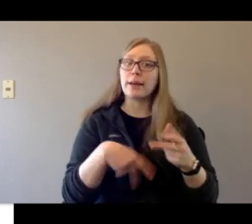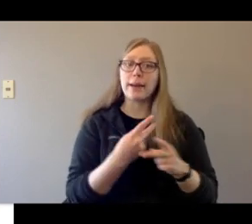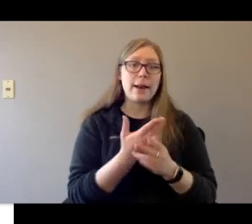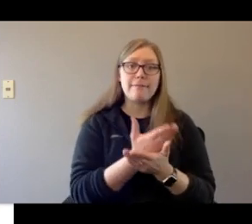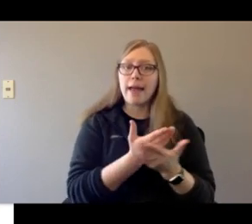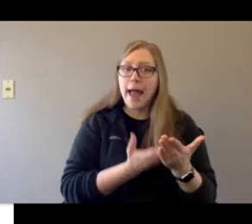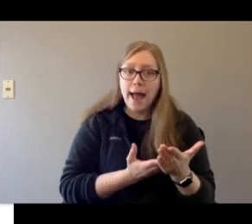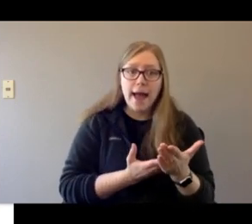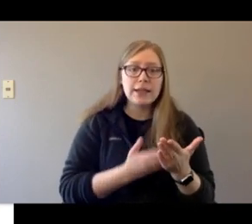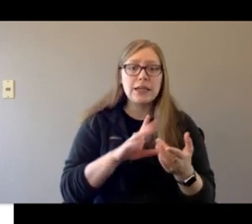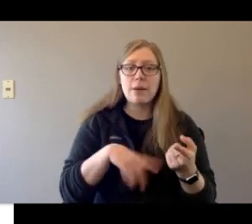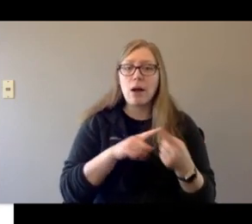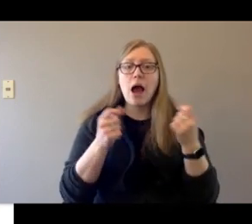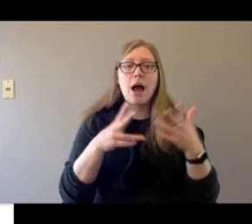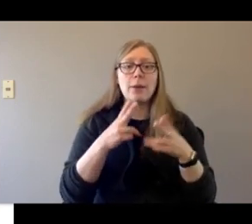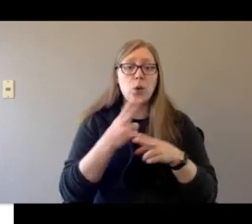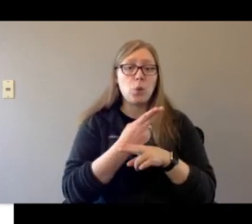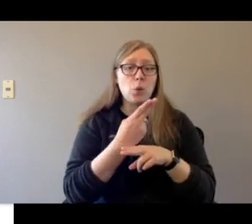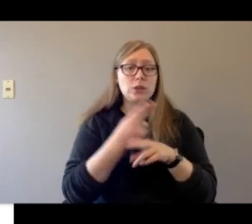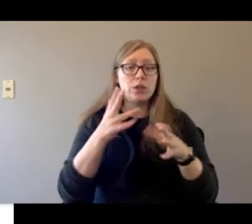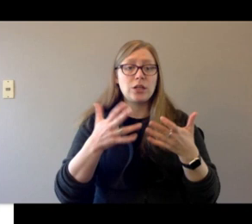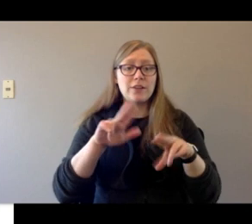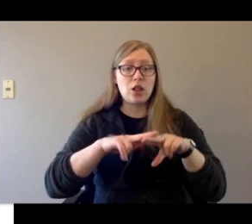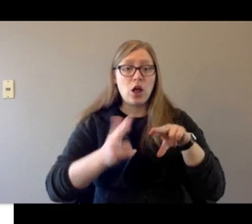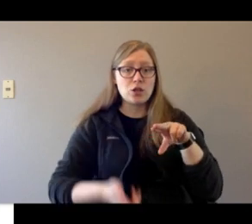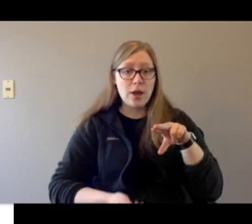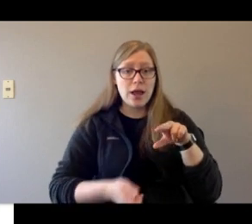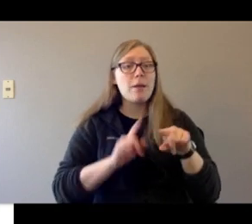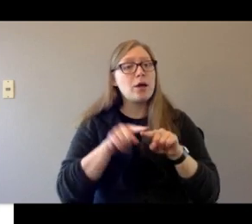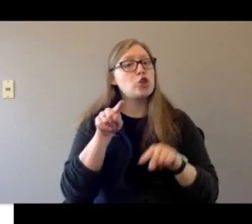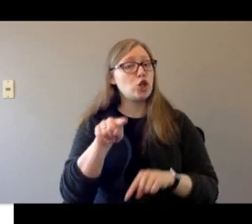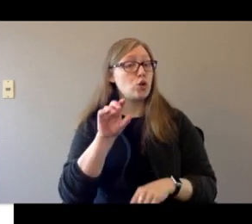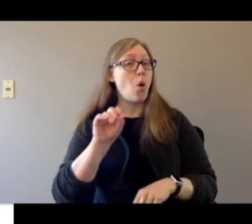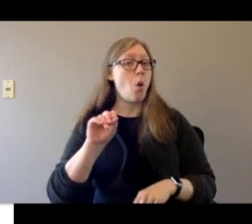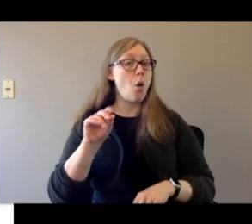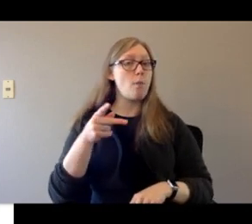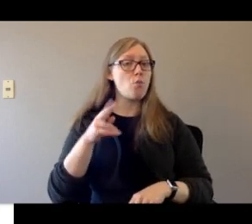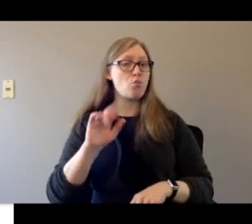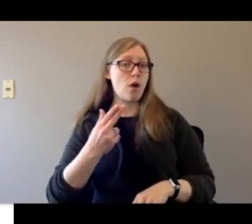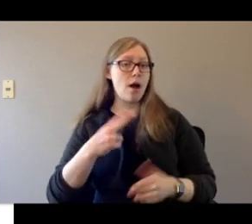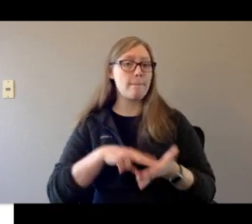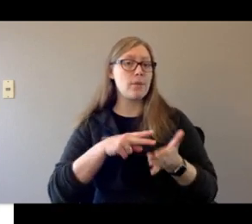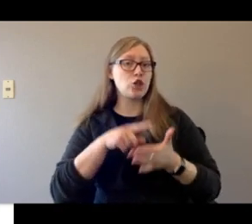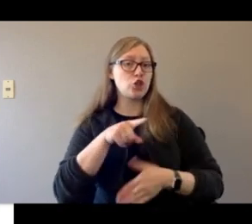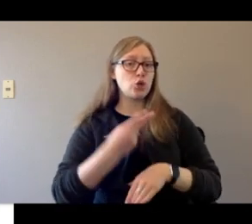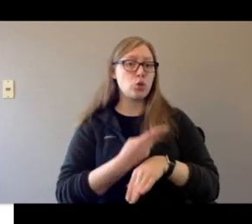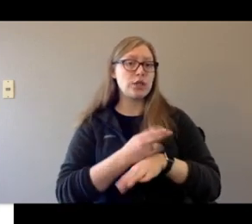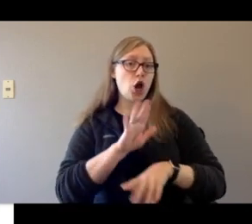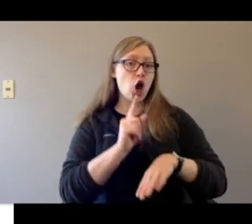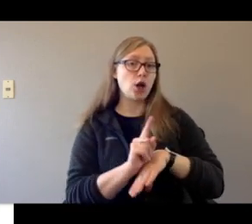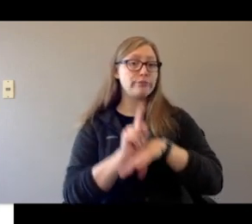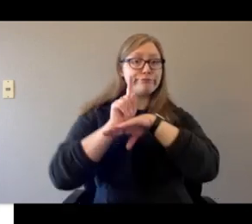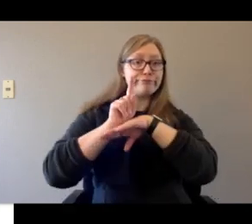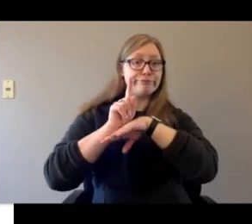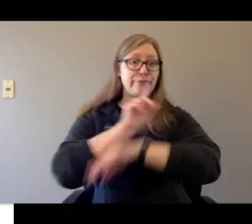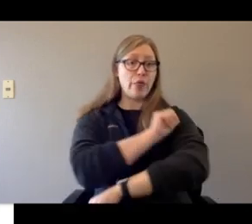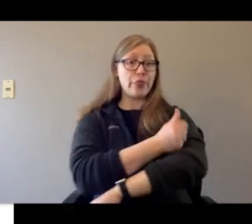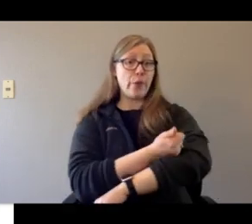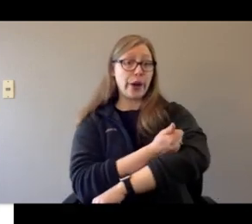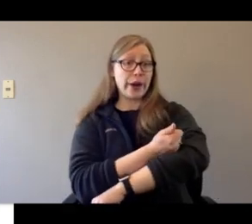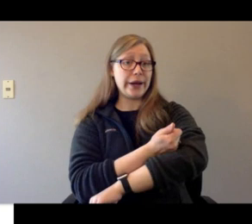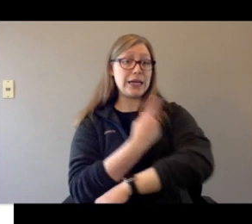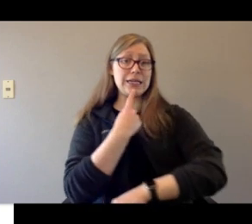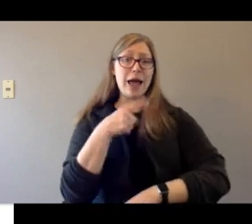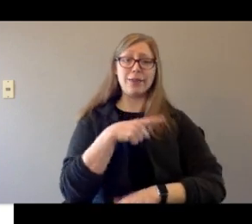because she's Oprah, she's using her authority or her status as a celebrity to say that this